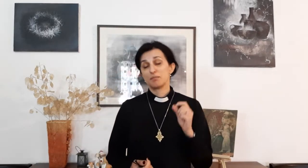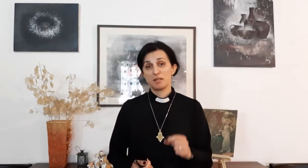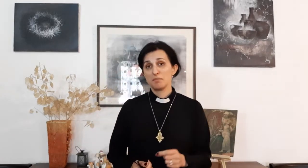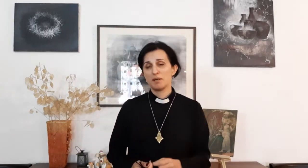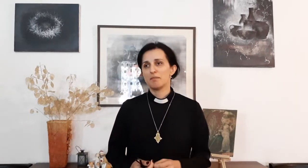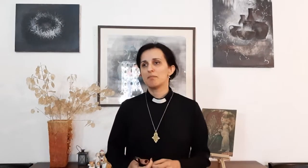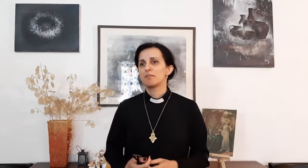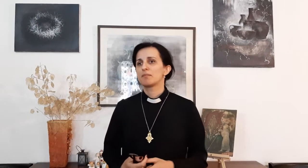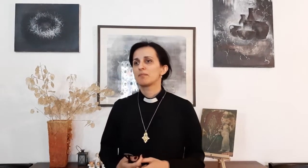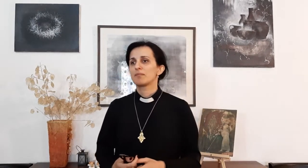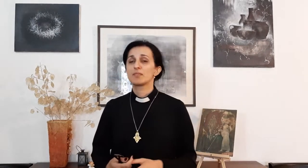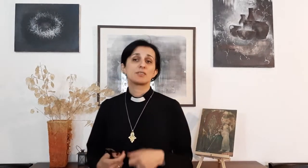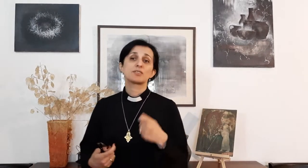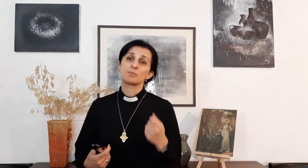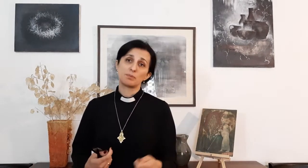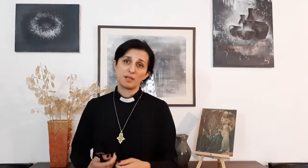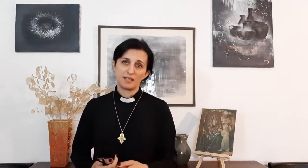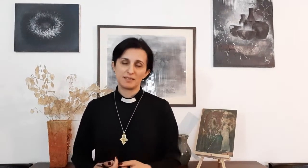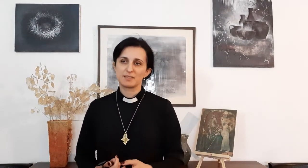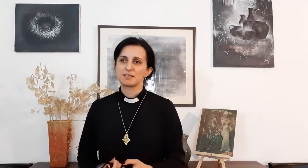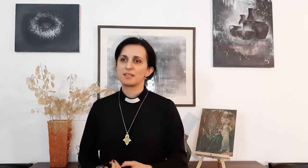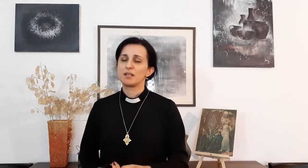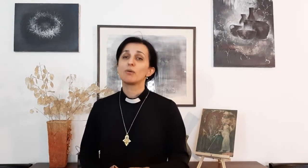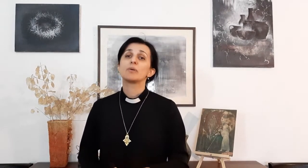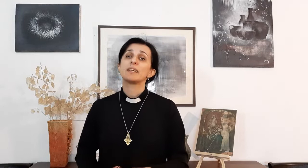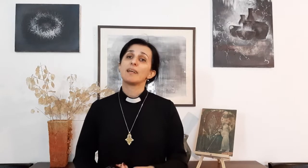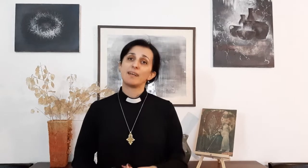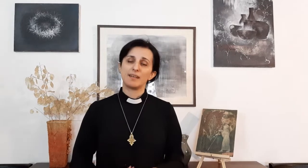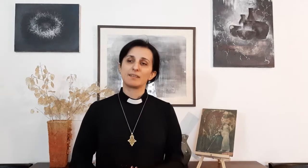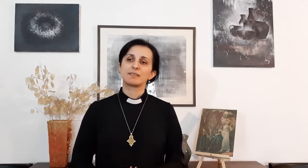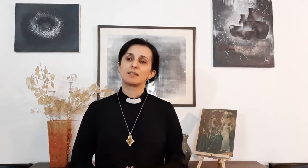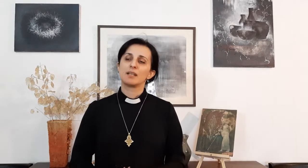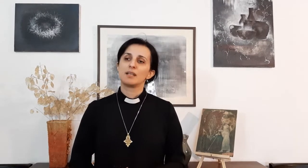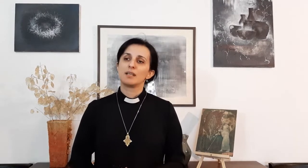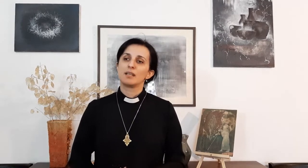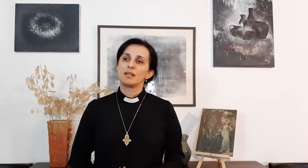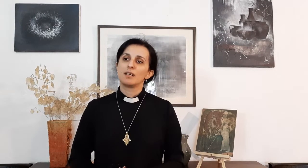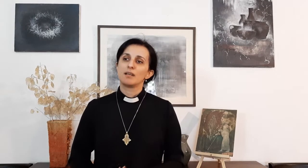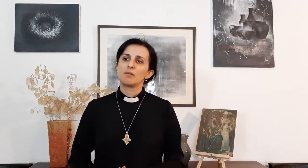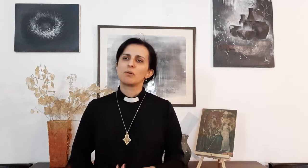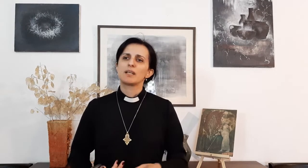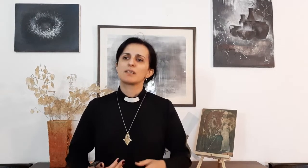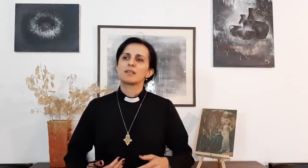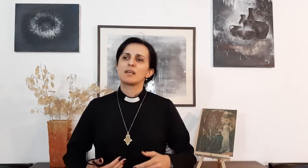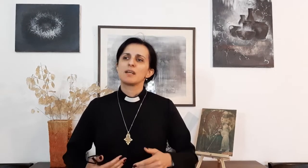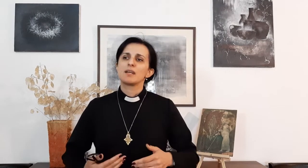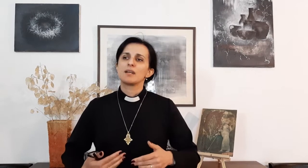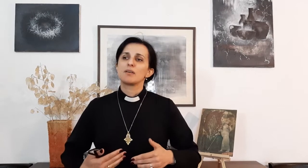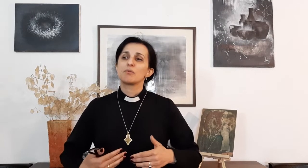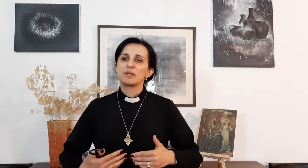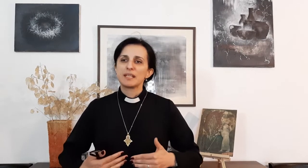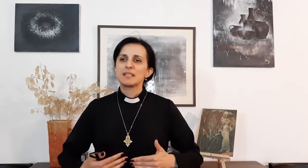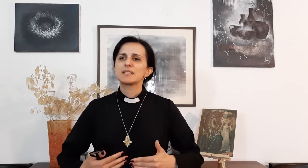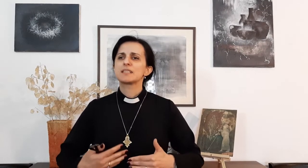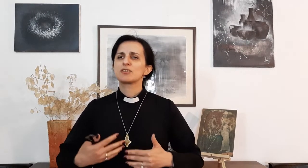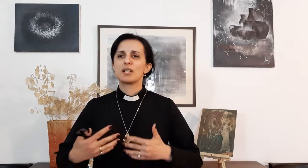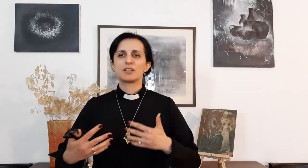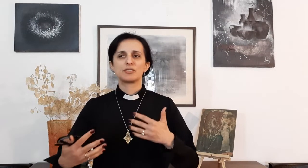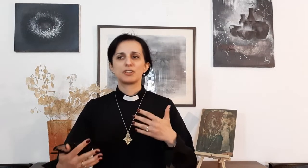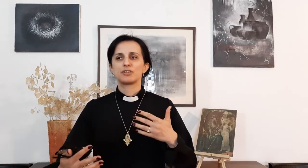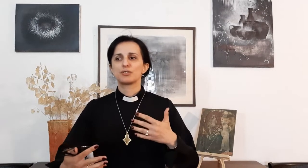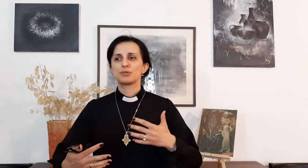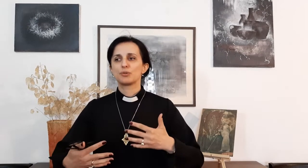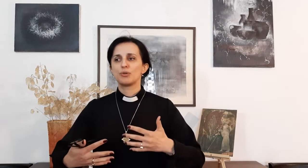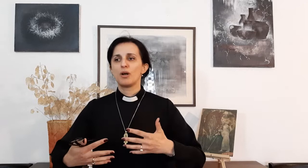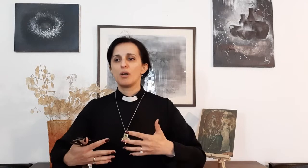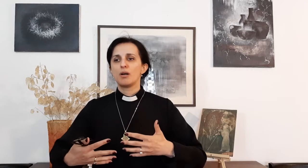I remember the surprise we had when we